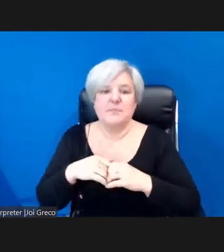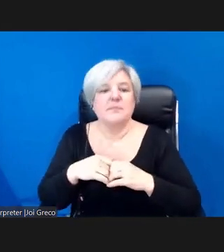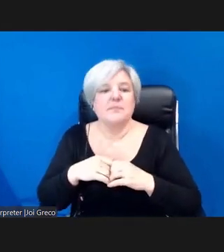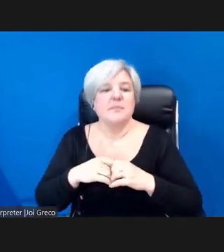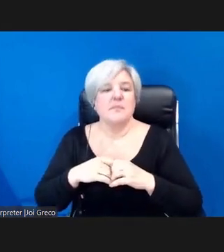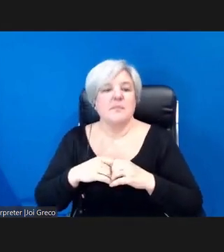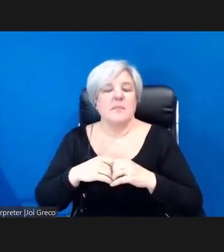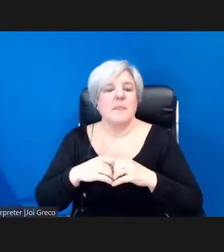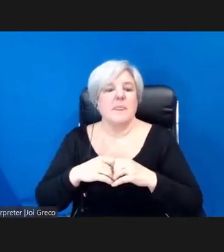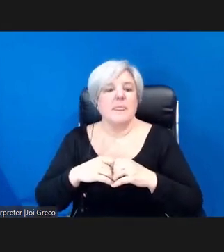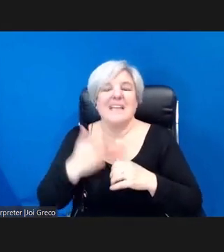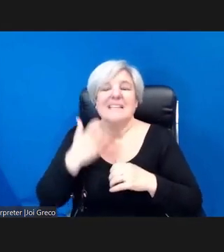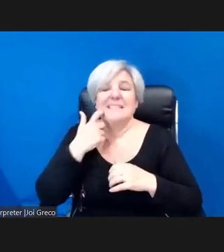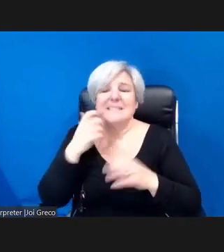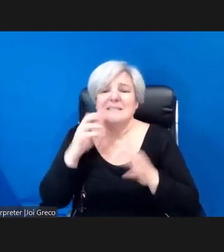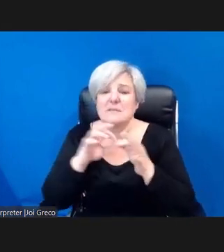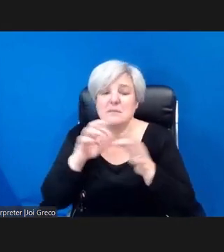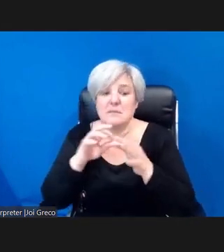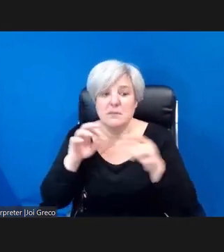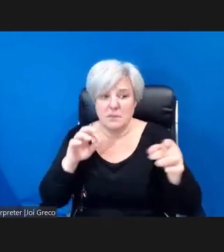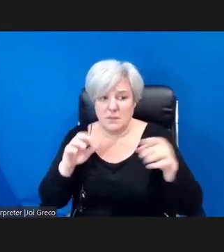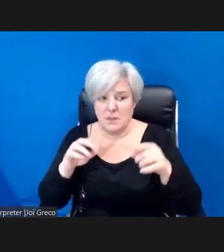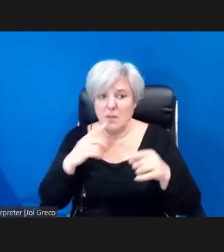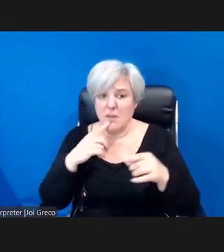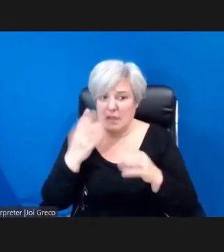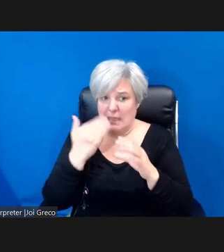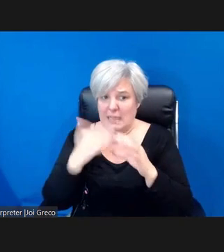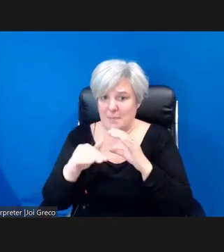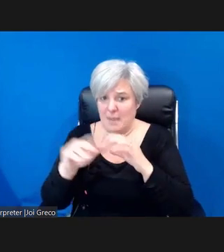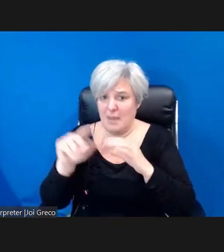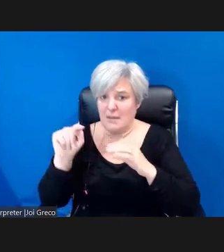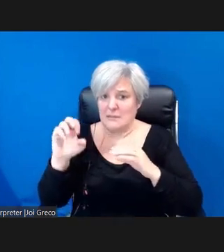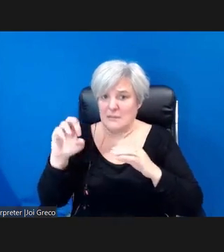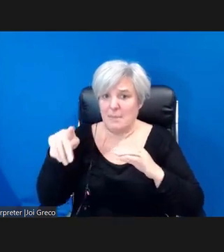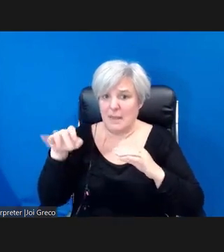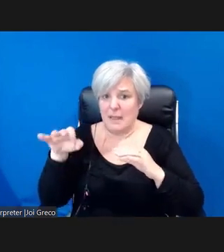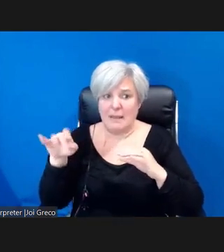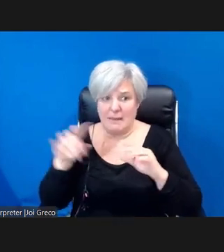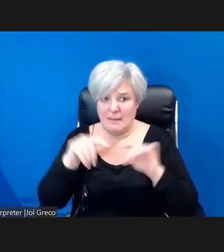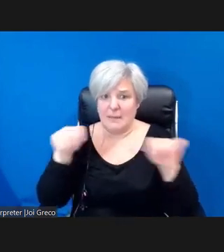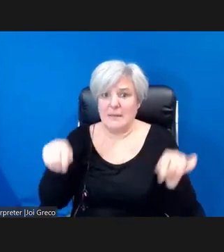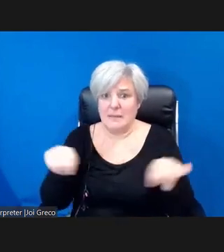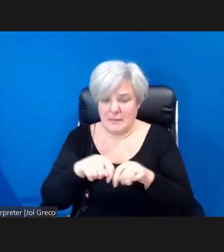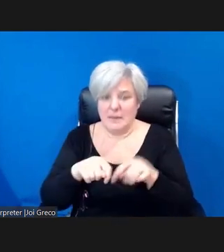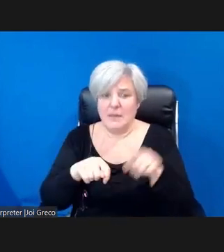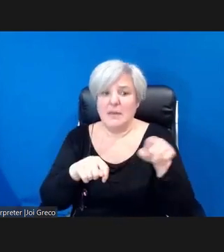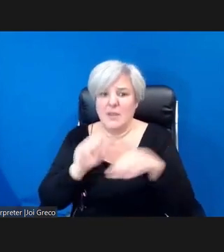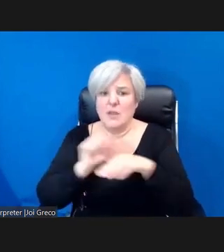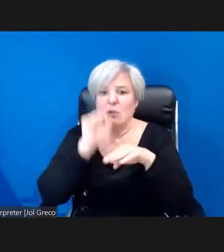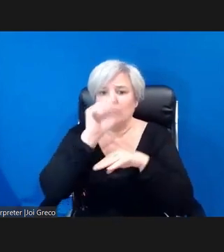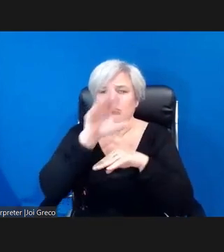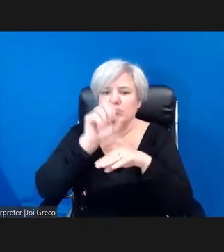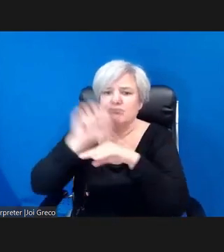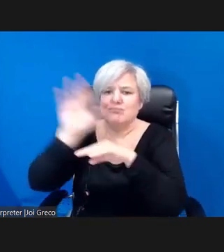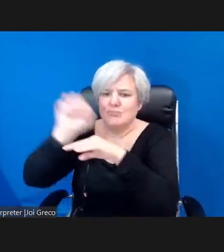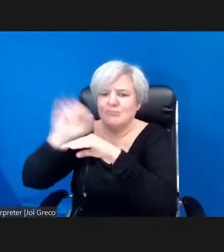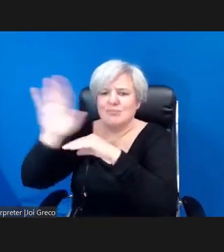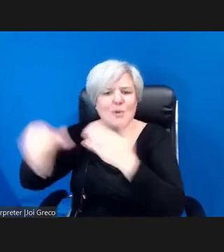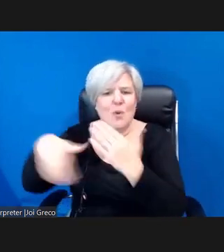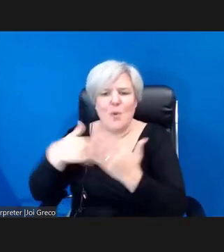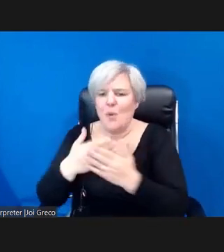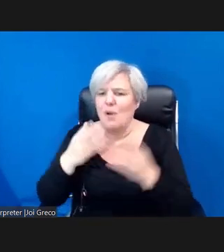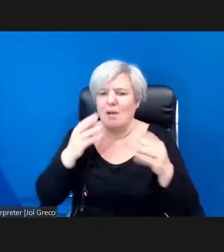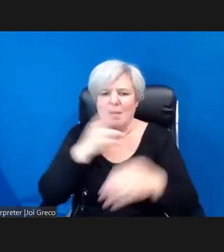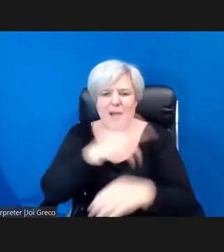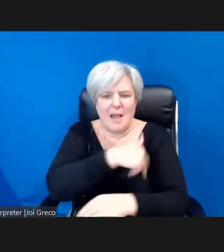As Randy mentioned earlier, there is an email template provided in the guidebook for you to send to each of your birth facilities to